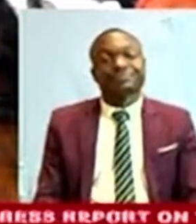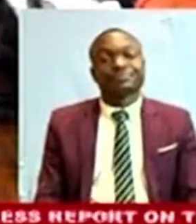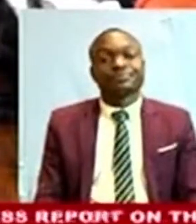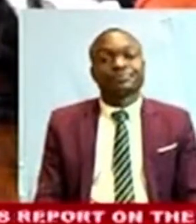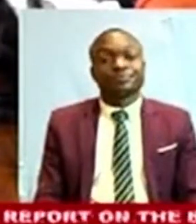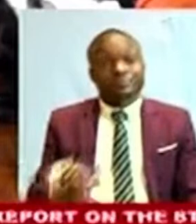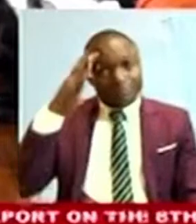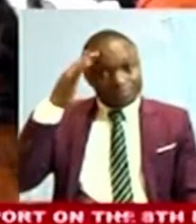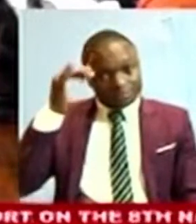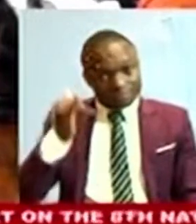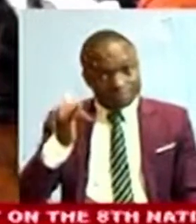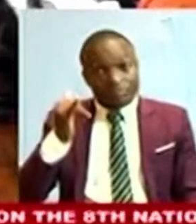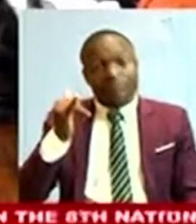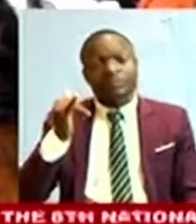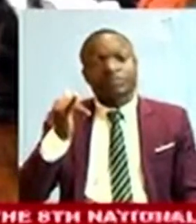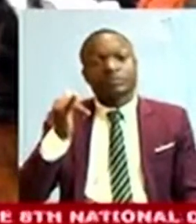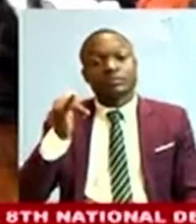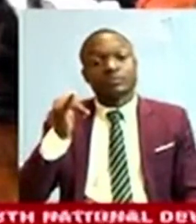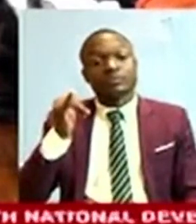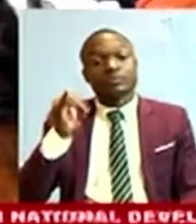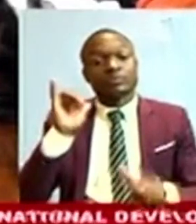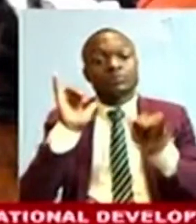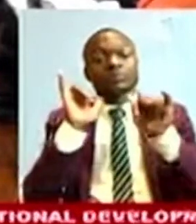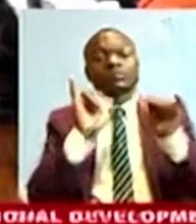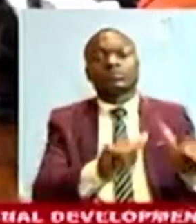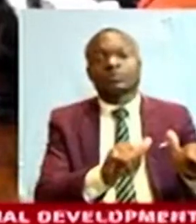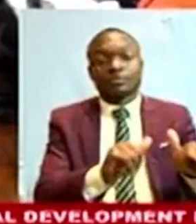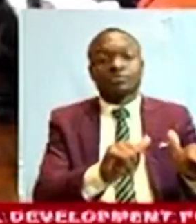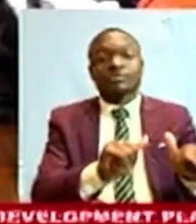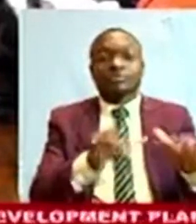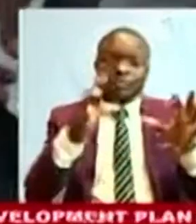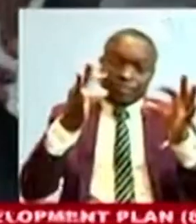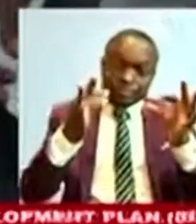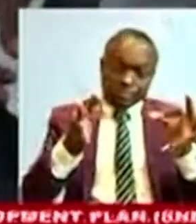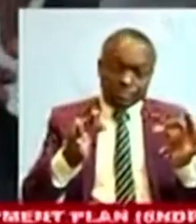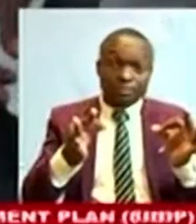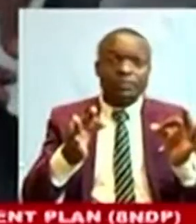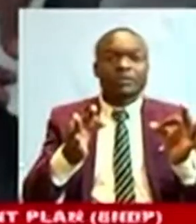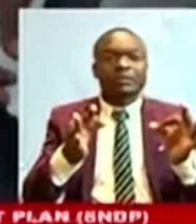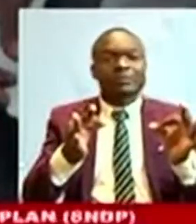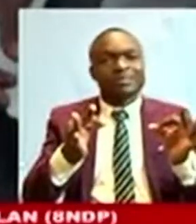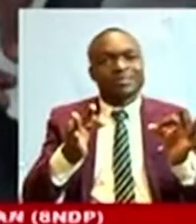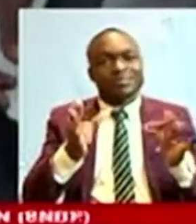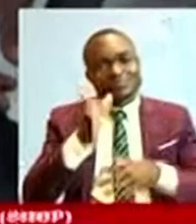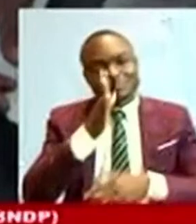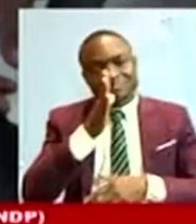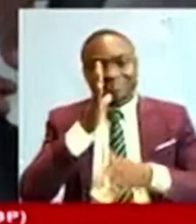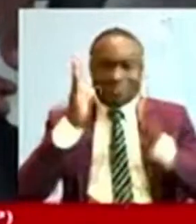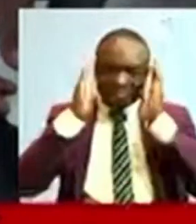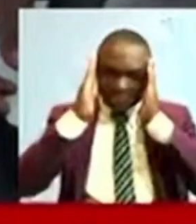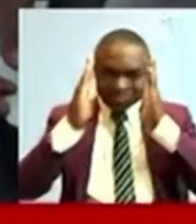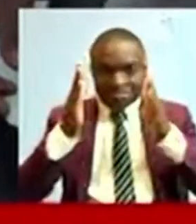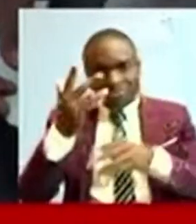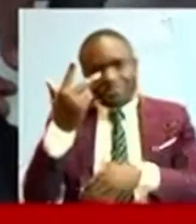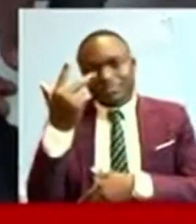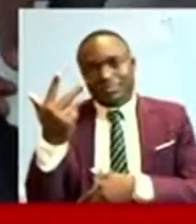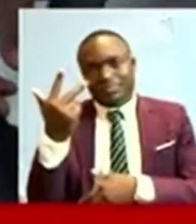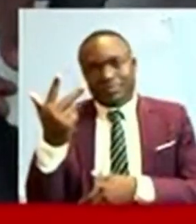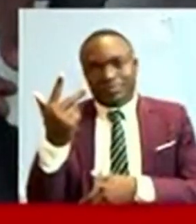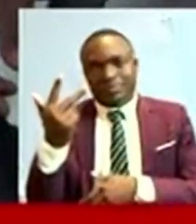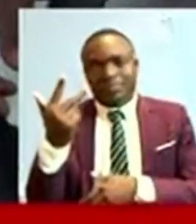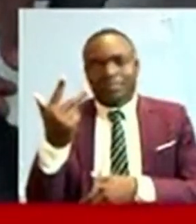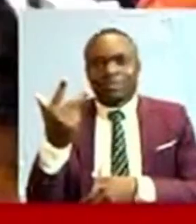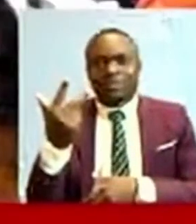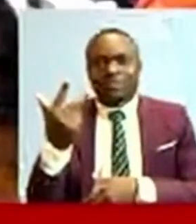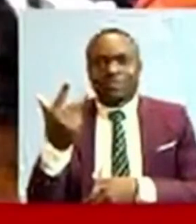Why overstaying if the mothers are attending all the 3 trimesters? Do you want to comment? Yeah.